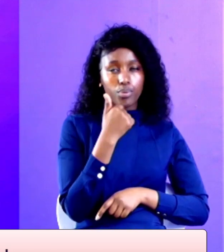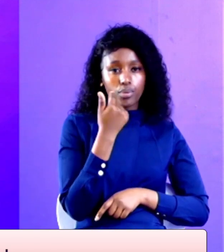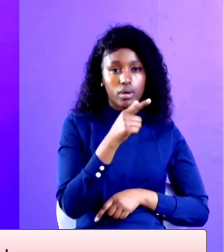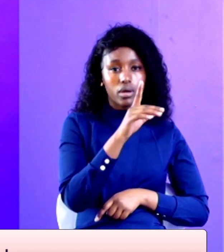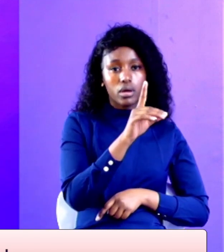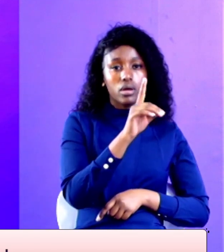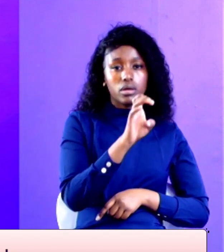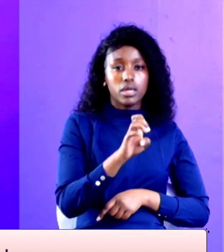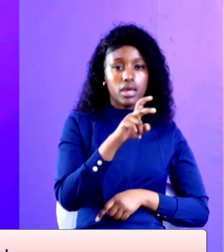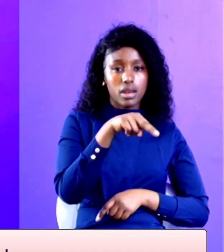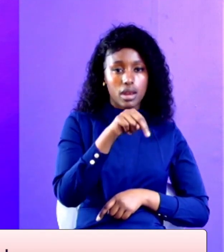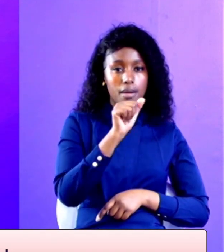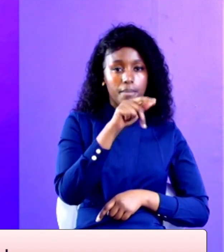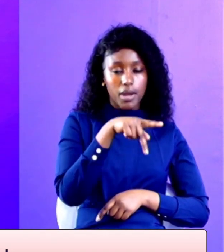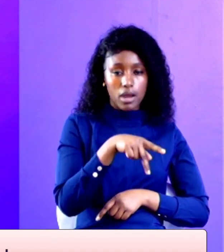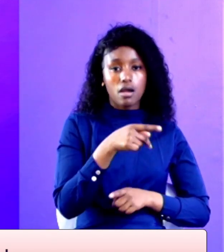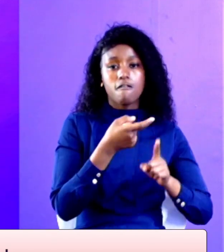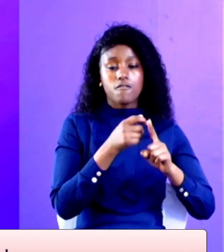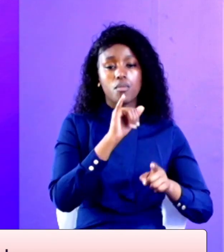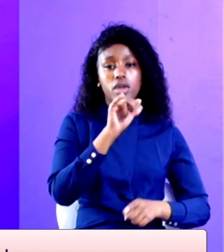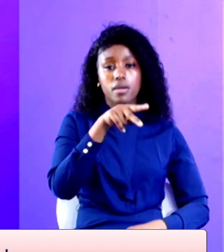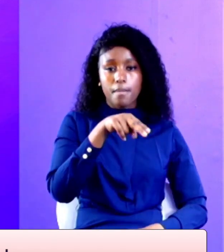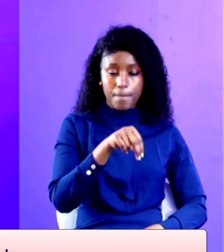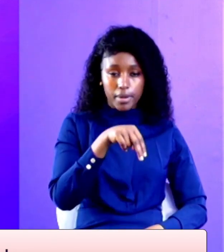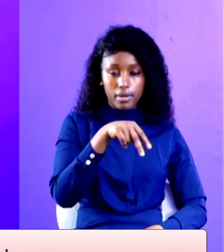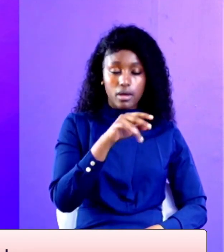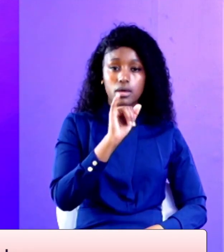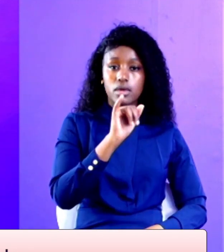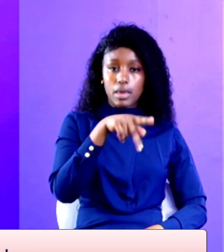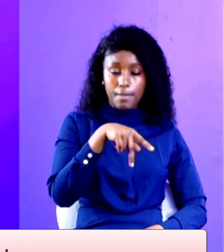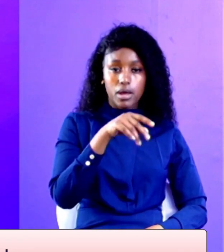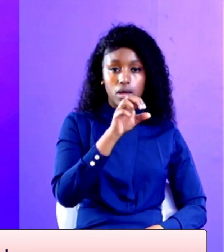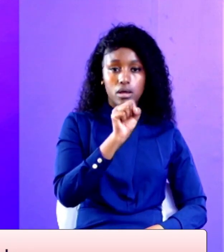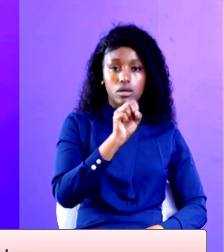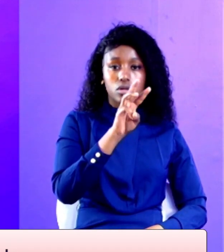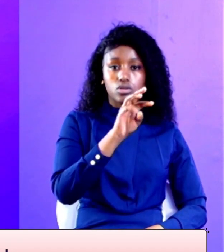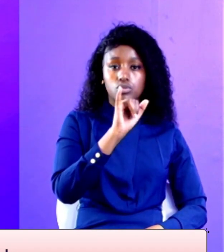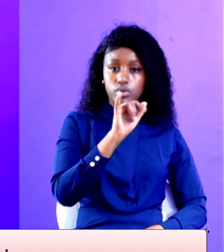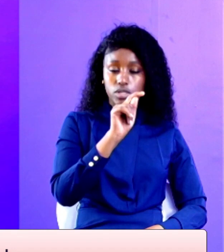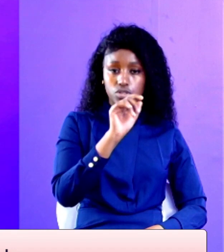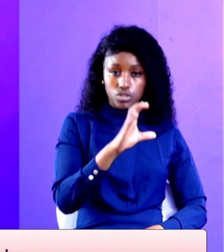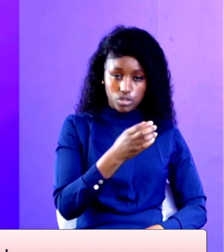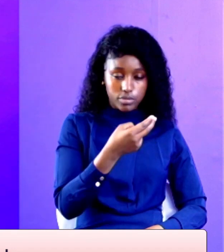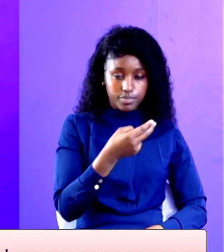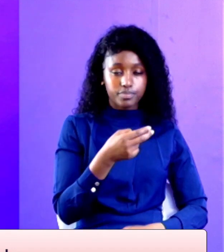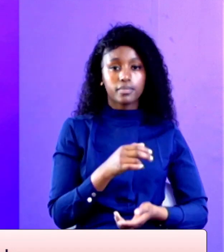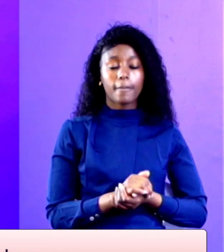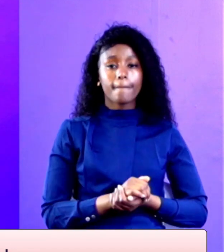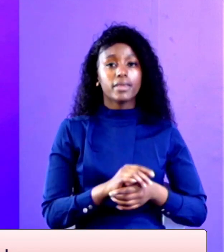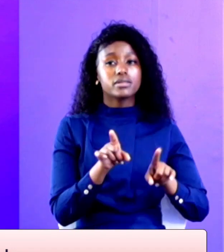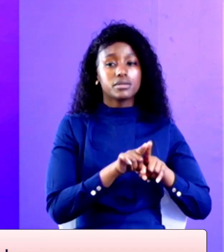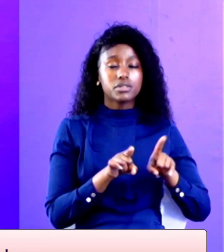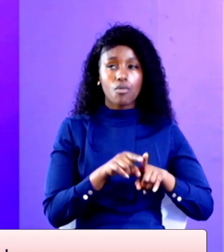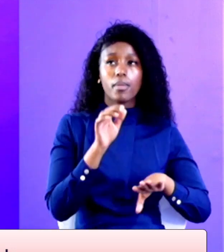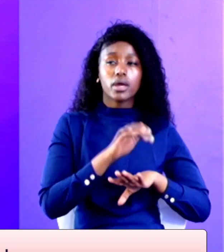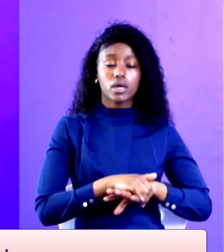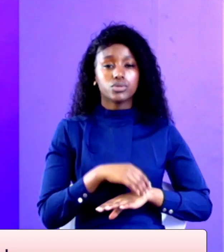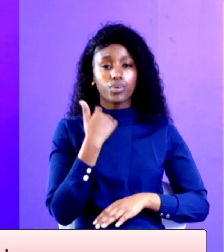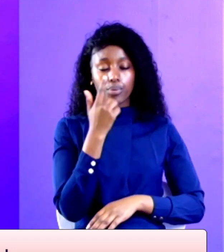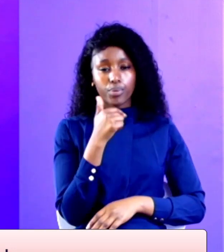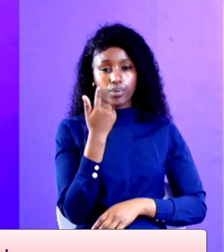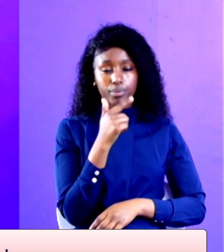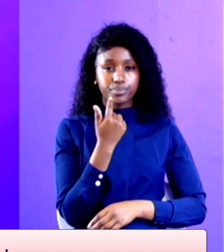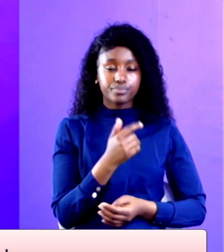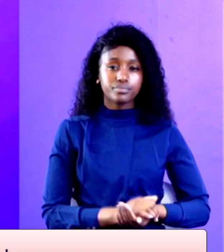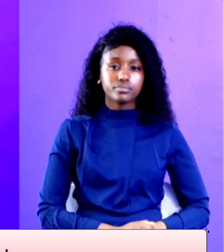Delap from Ipswich. Yes. Delap is a good guy. He was from Manchester City. Then they also brought in there's this